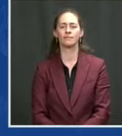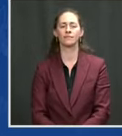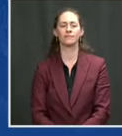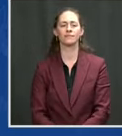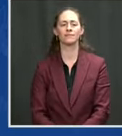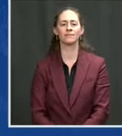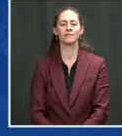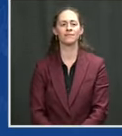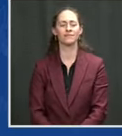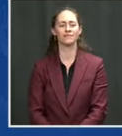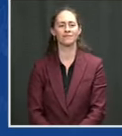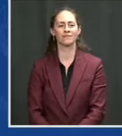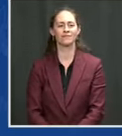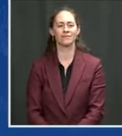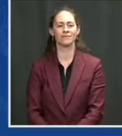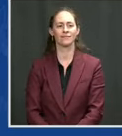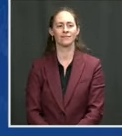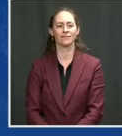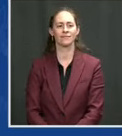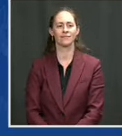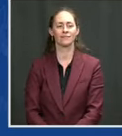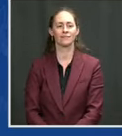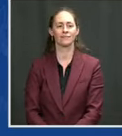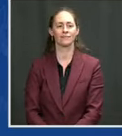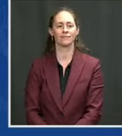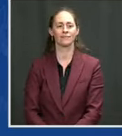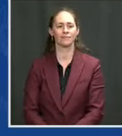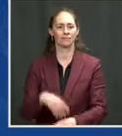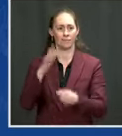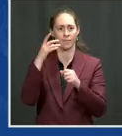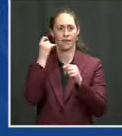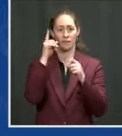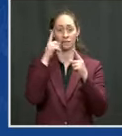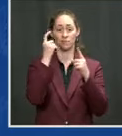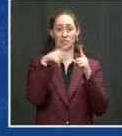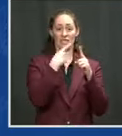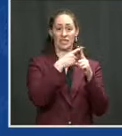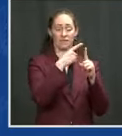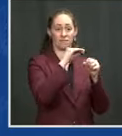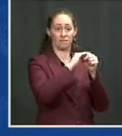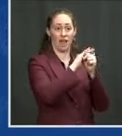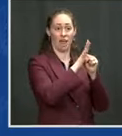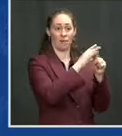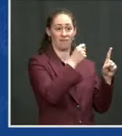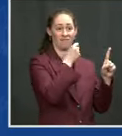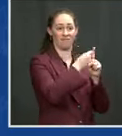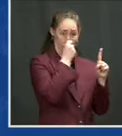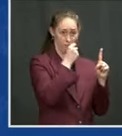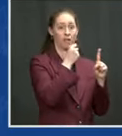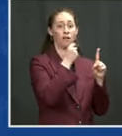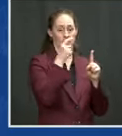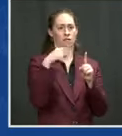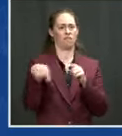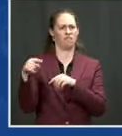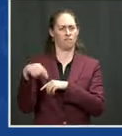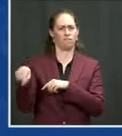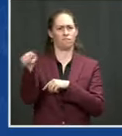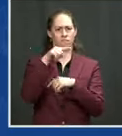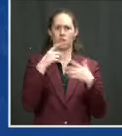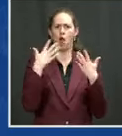had equity driven vaccine access. But New Mexico has more than 50% more than half of our